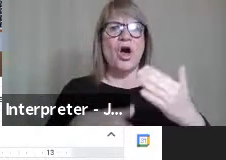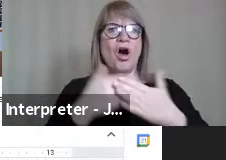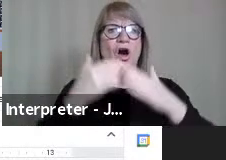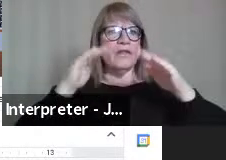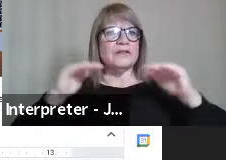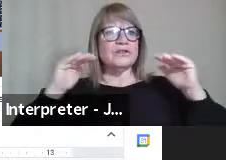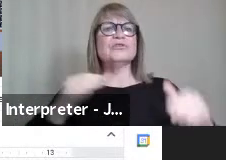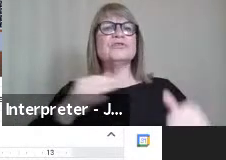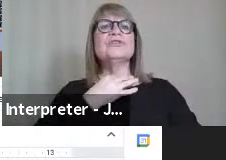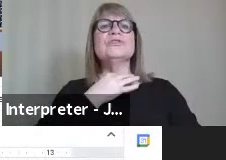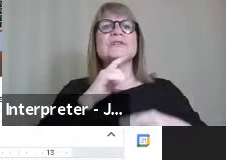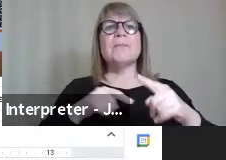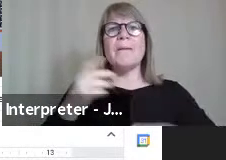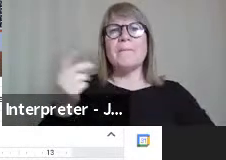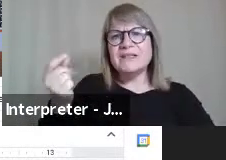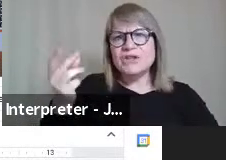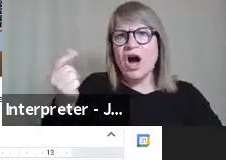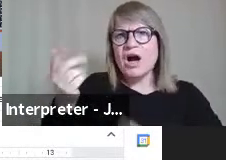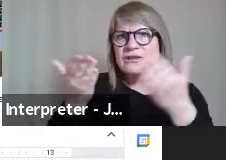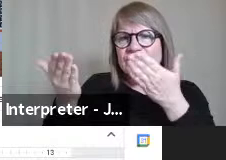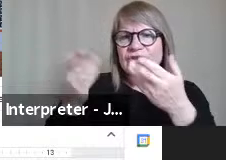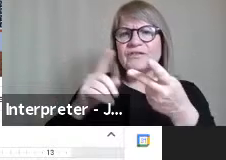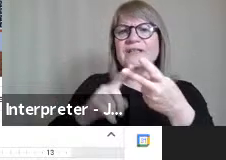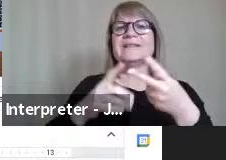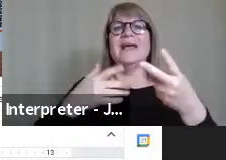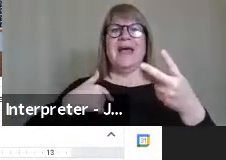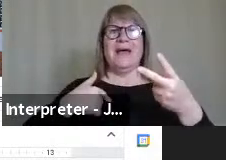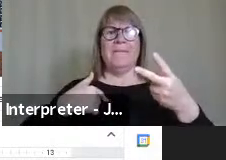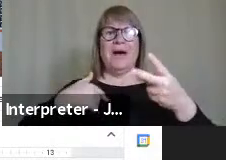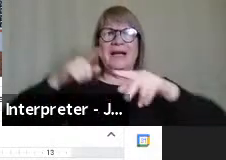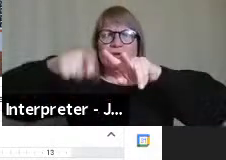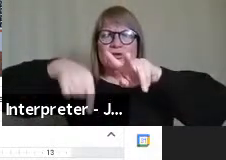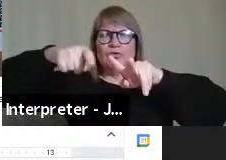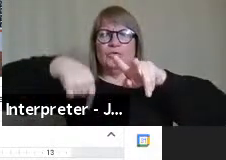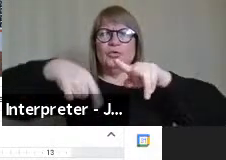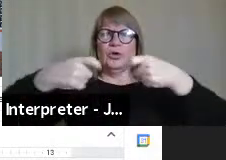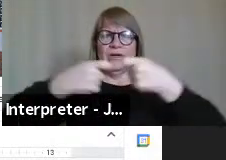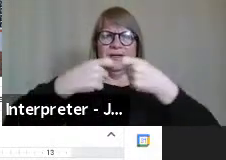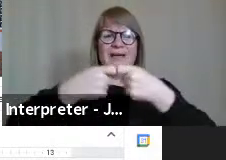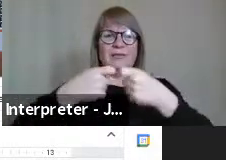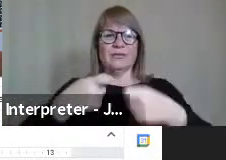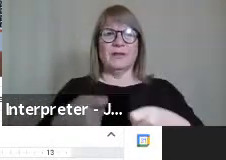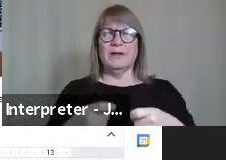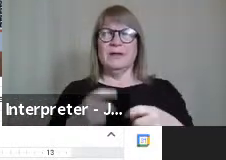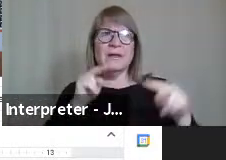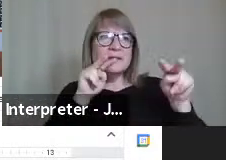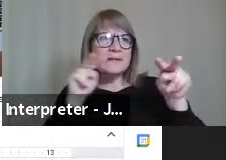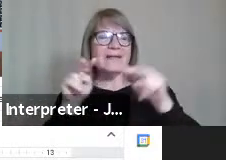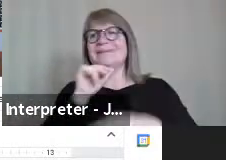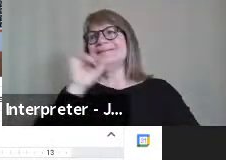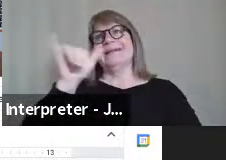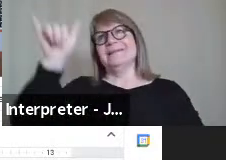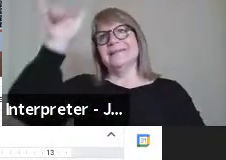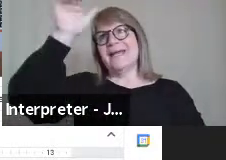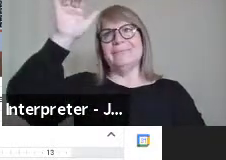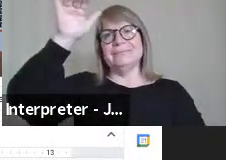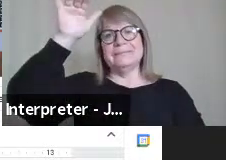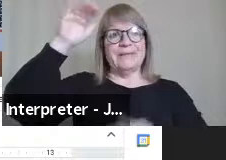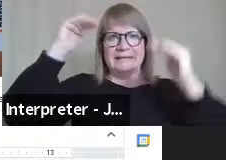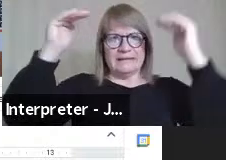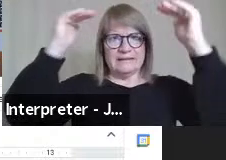service dog and my power scooter and you know many children stared but they don't stare like how adults do children are naturally